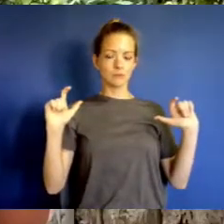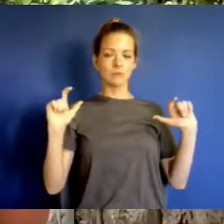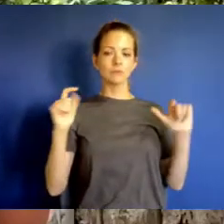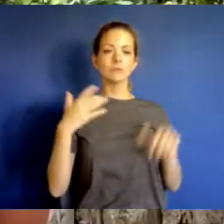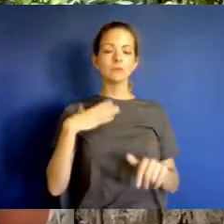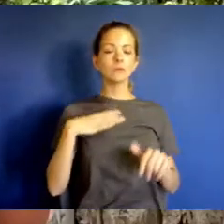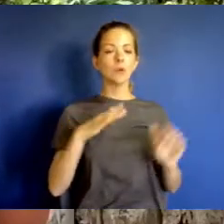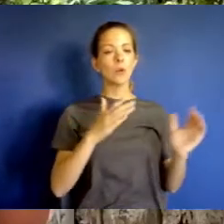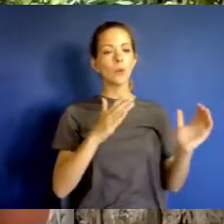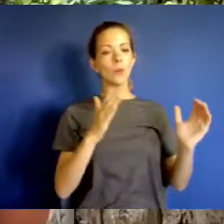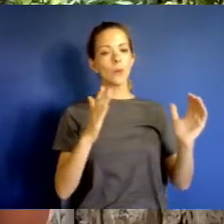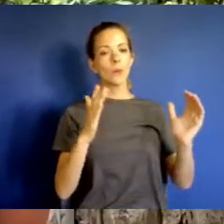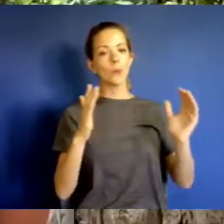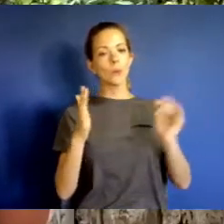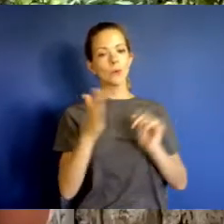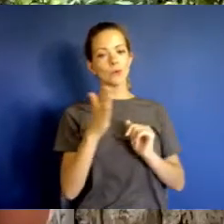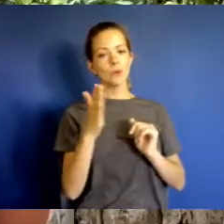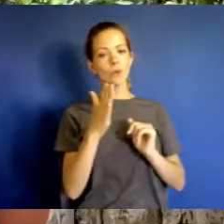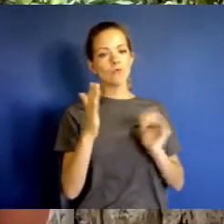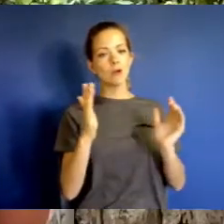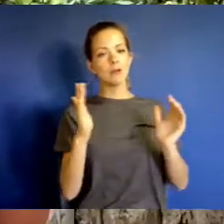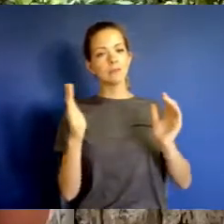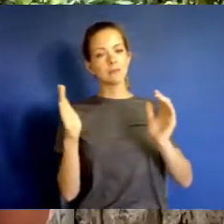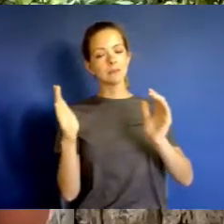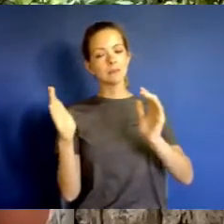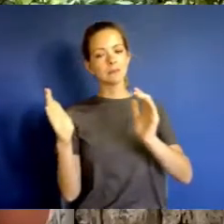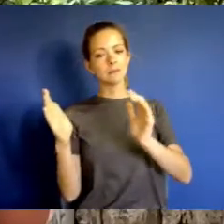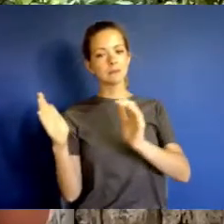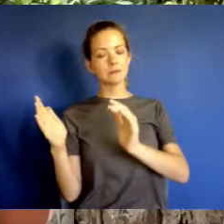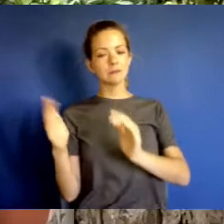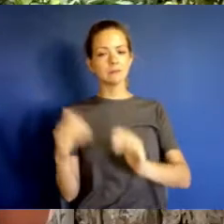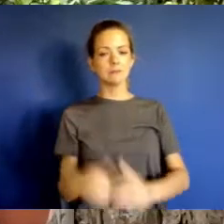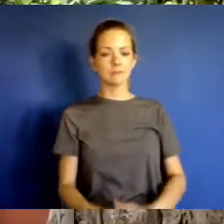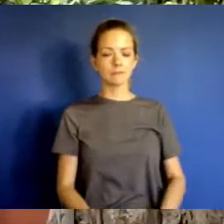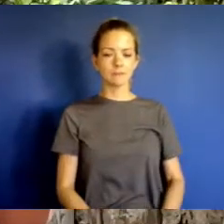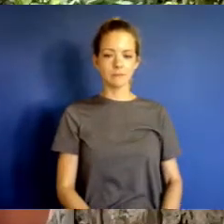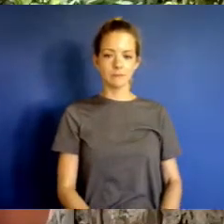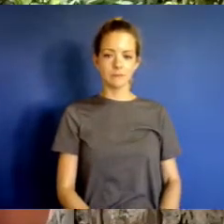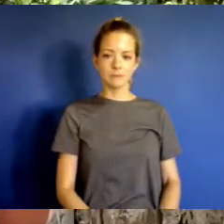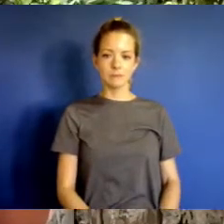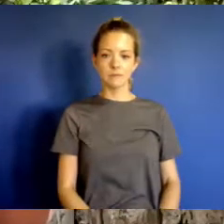knees across to the side.